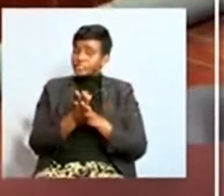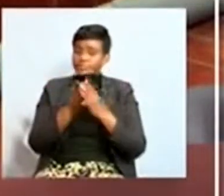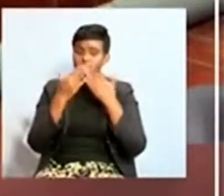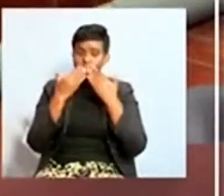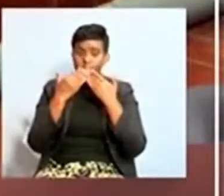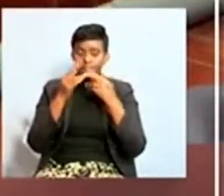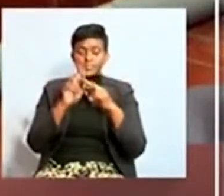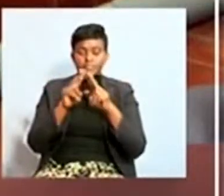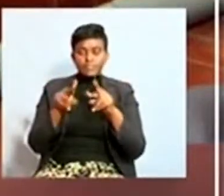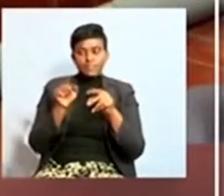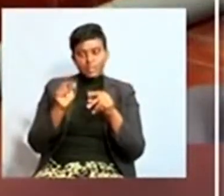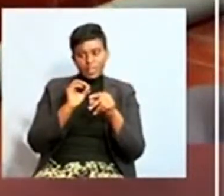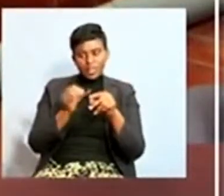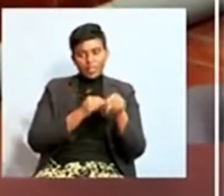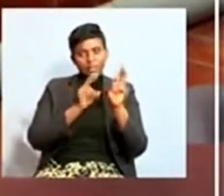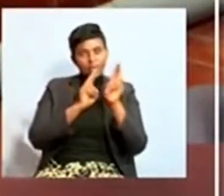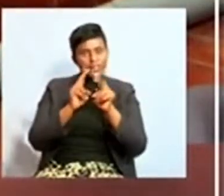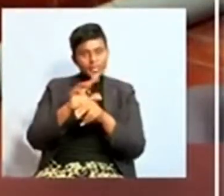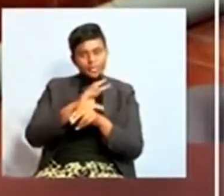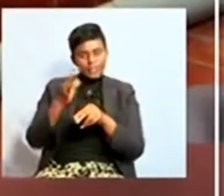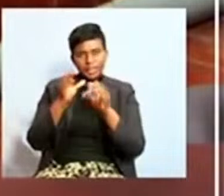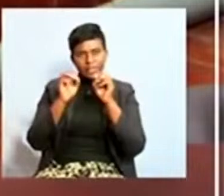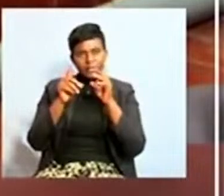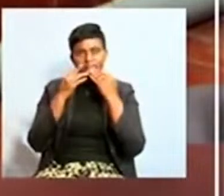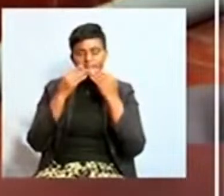Thank you, Chair. That is our response. Okay.